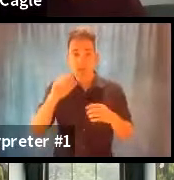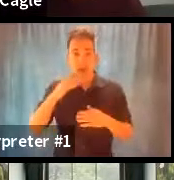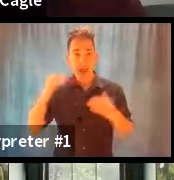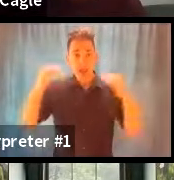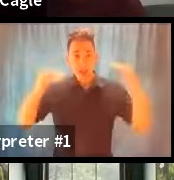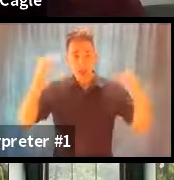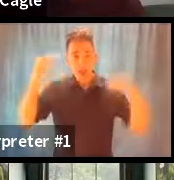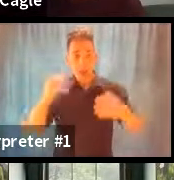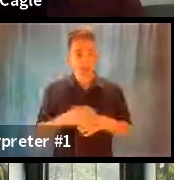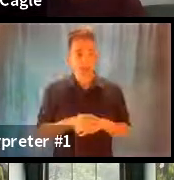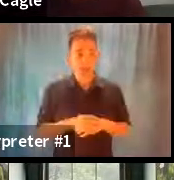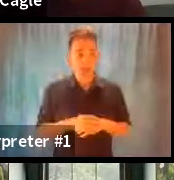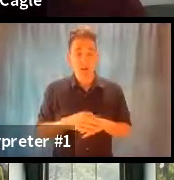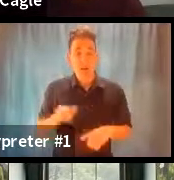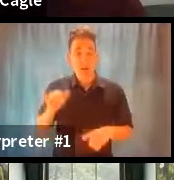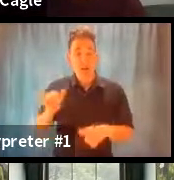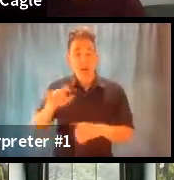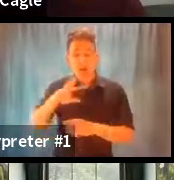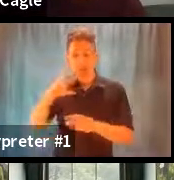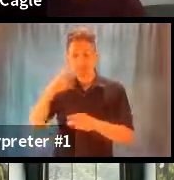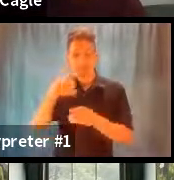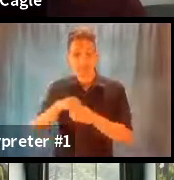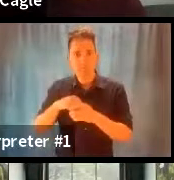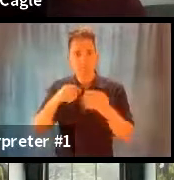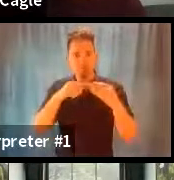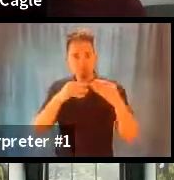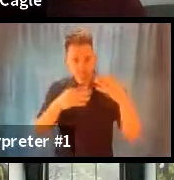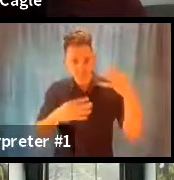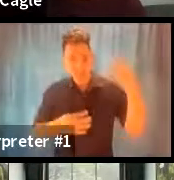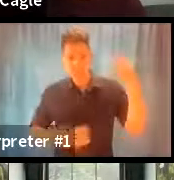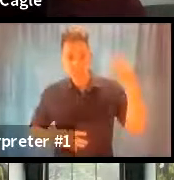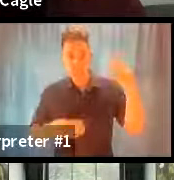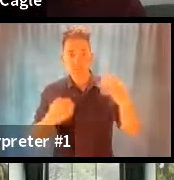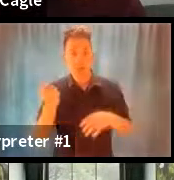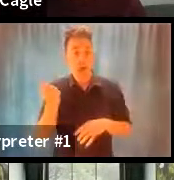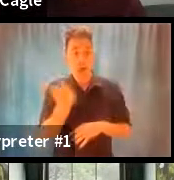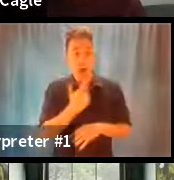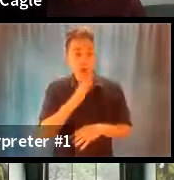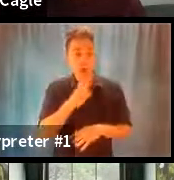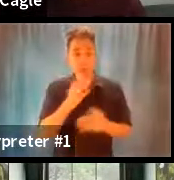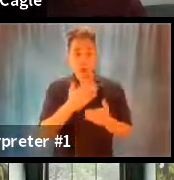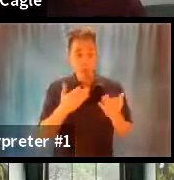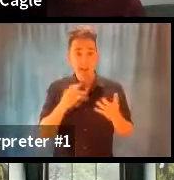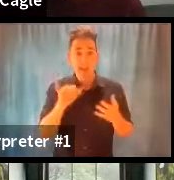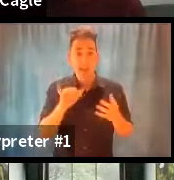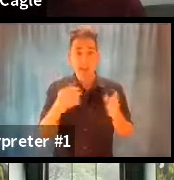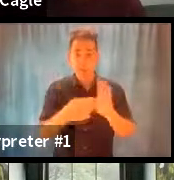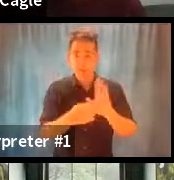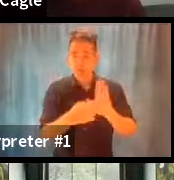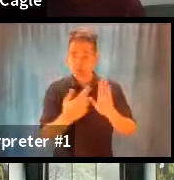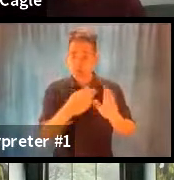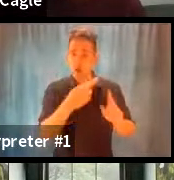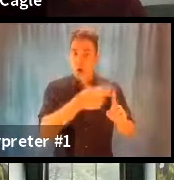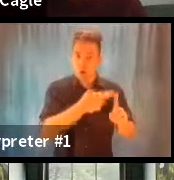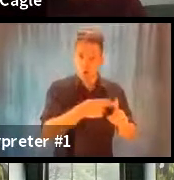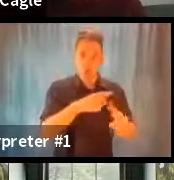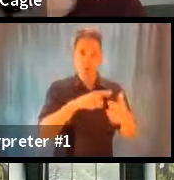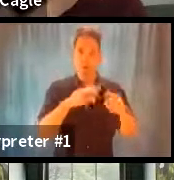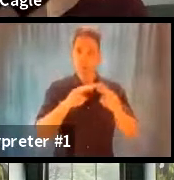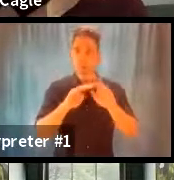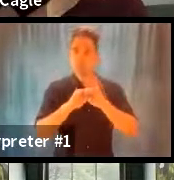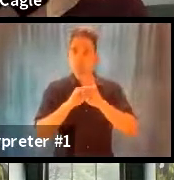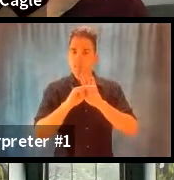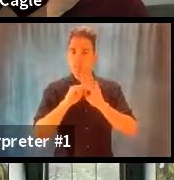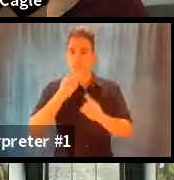they encompass all the things that you have on your list: the housing, the rental assistance, the mortgage assistance, and food.